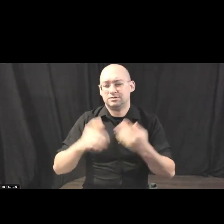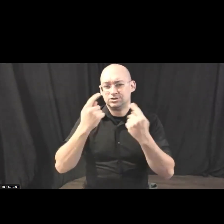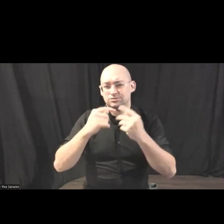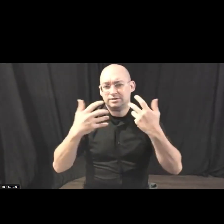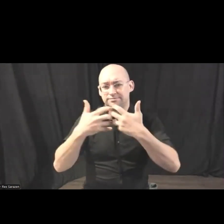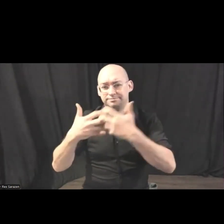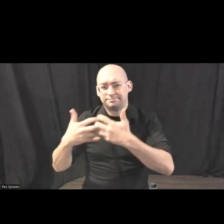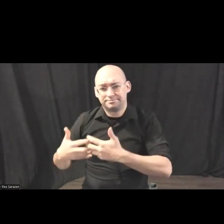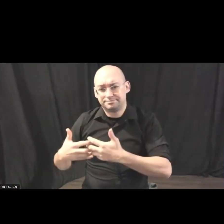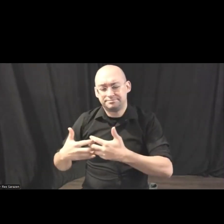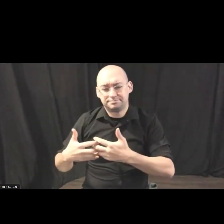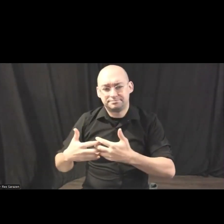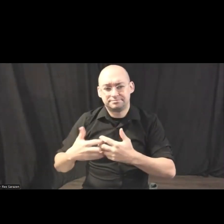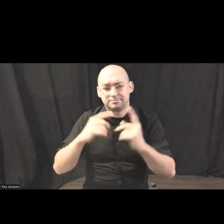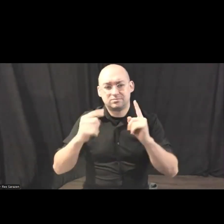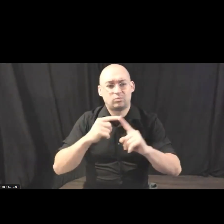can for mutual aid.